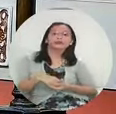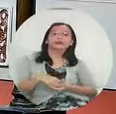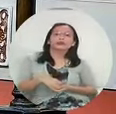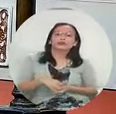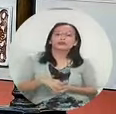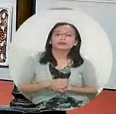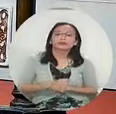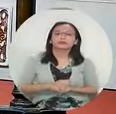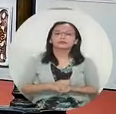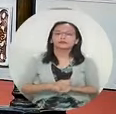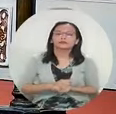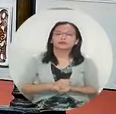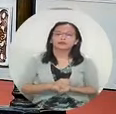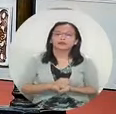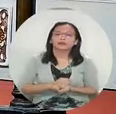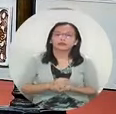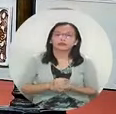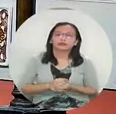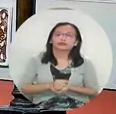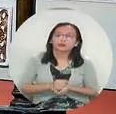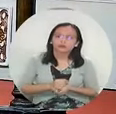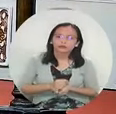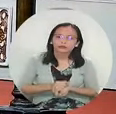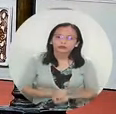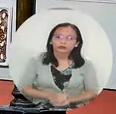is Rodolfo Arroz.